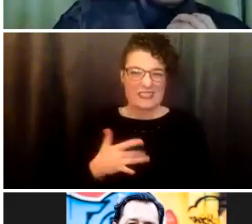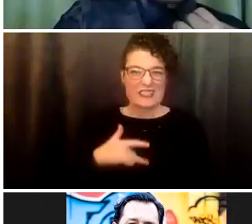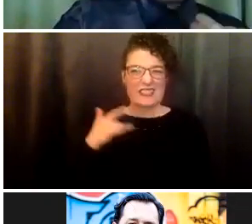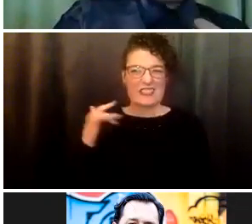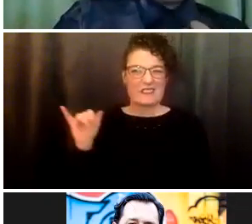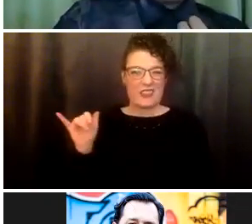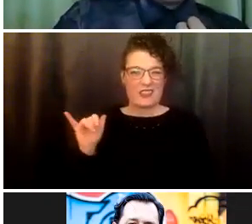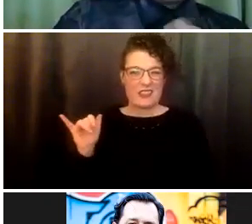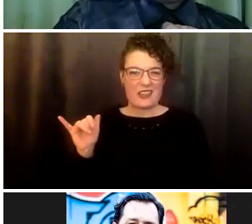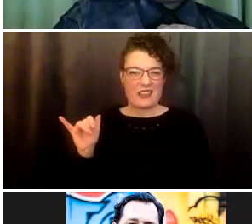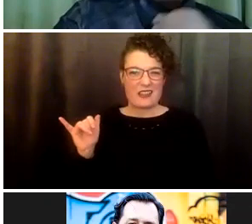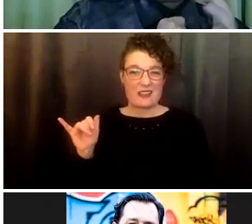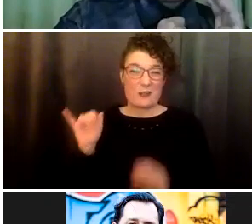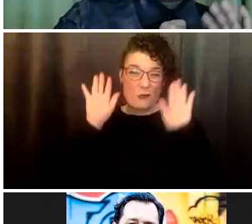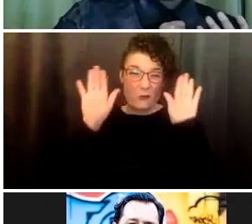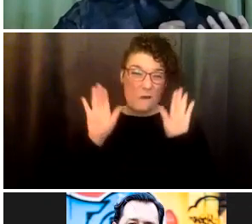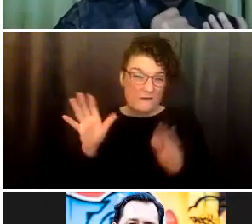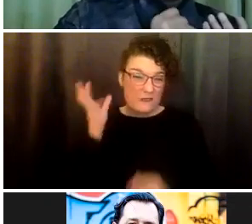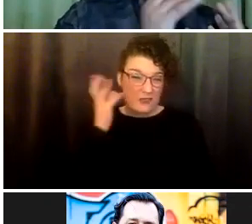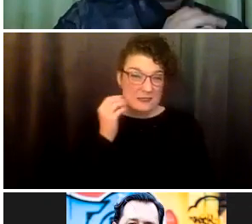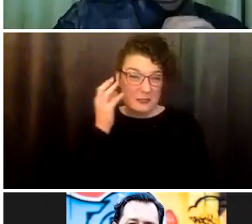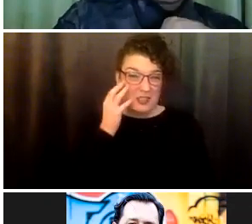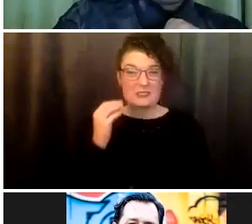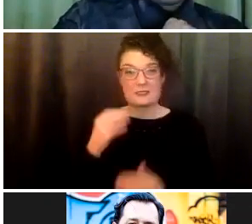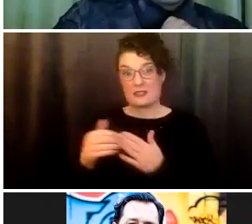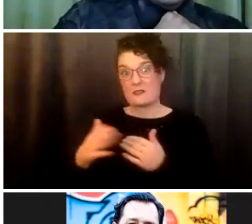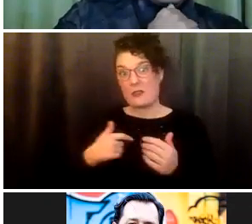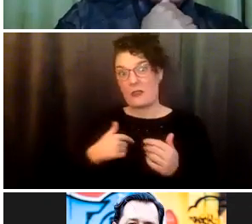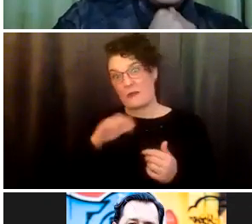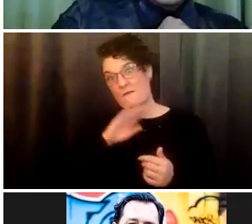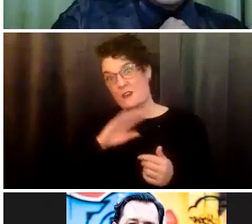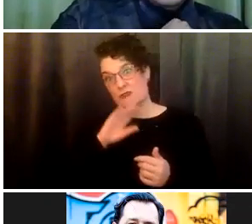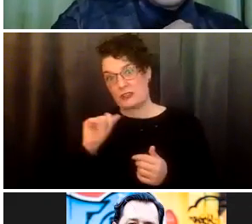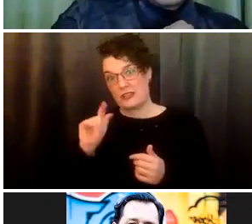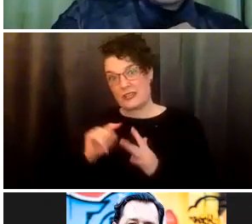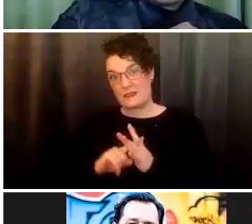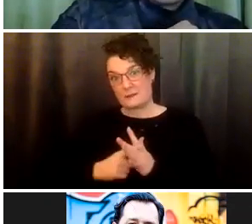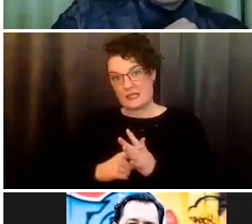like a wonderful experience, even though I was kind of frustrated at the beginning.